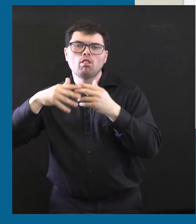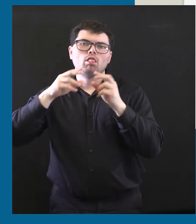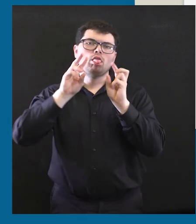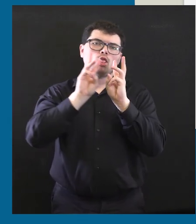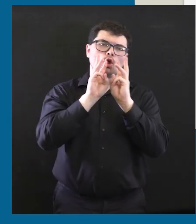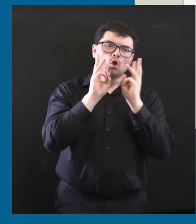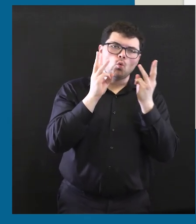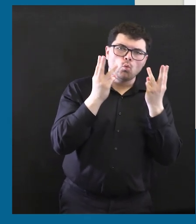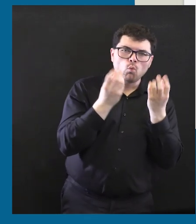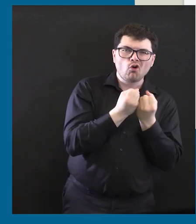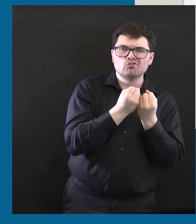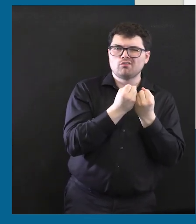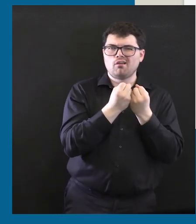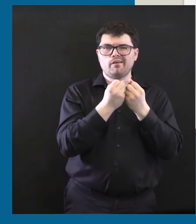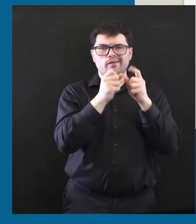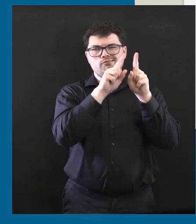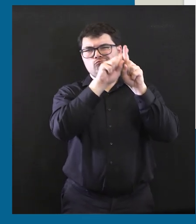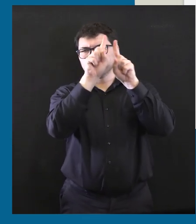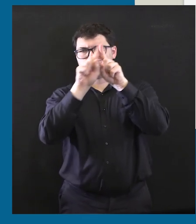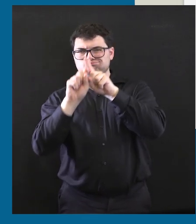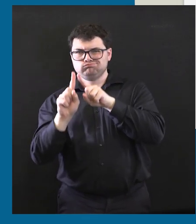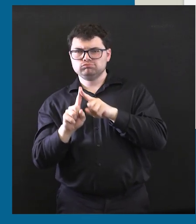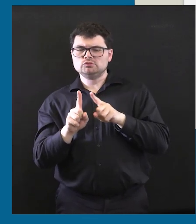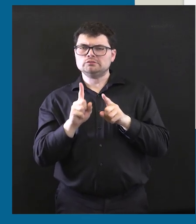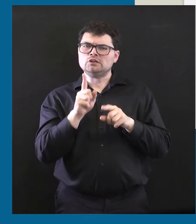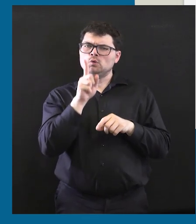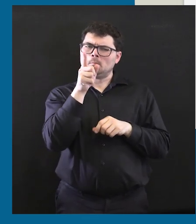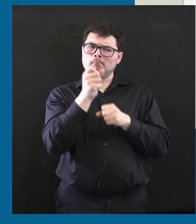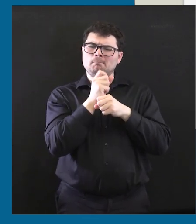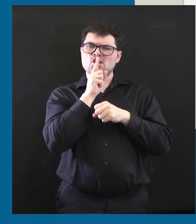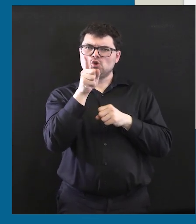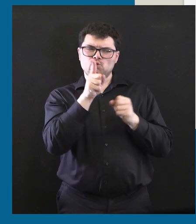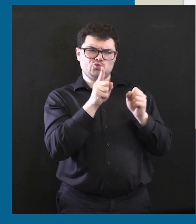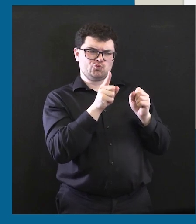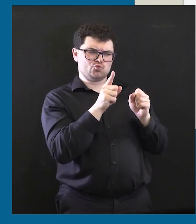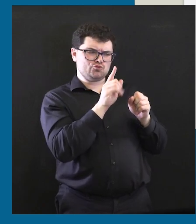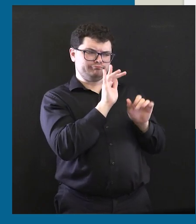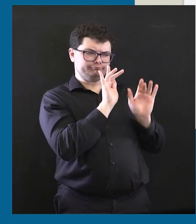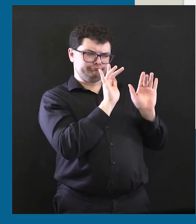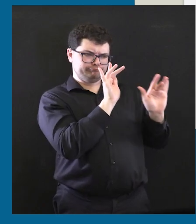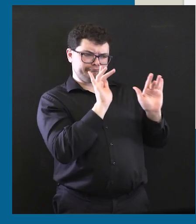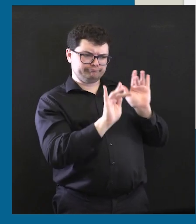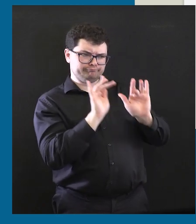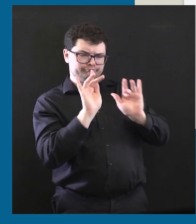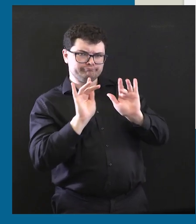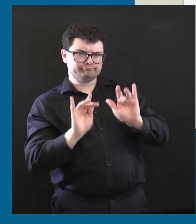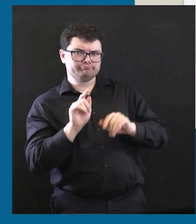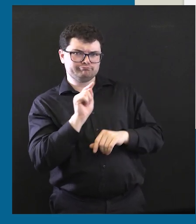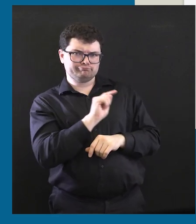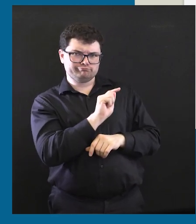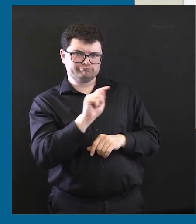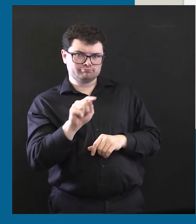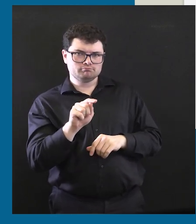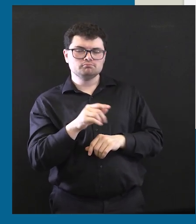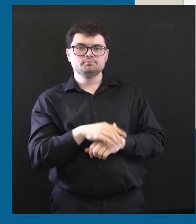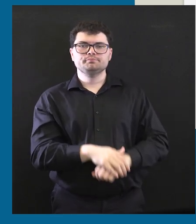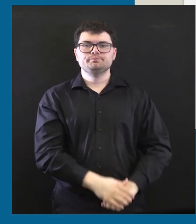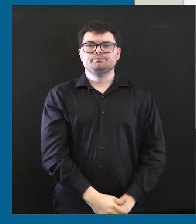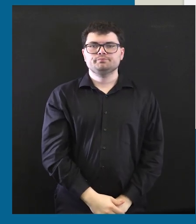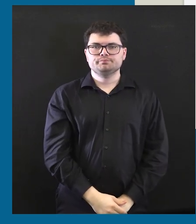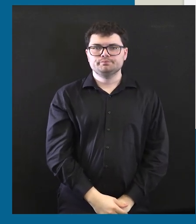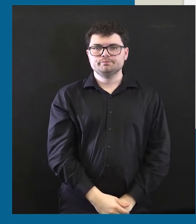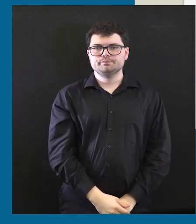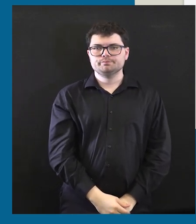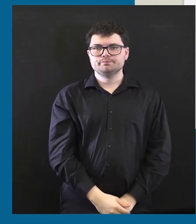or a social activity or a workshop. There are lots of different choices, so make sure that you select as many of